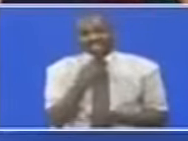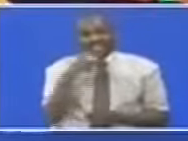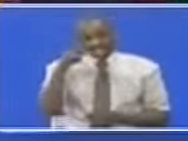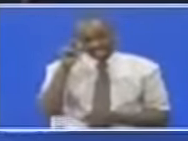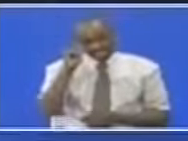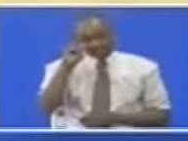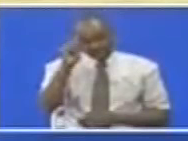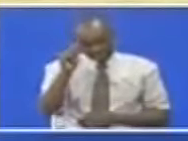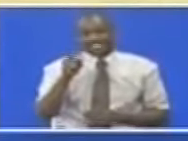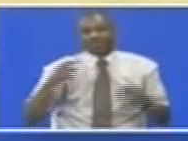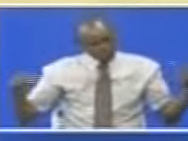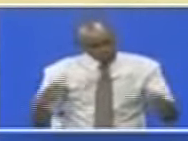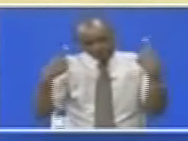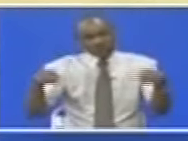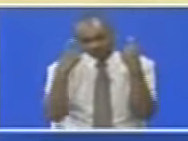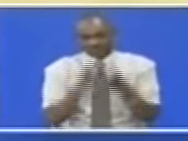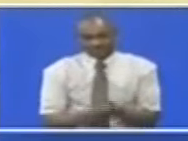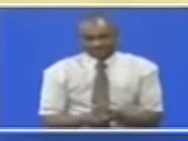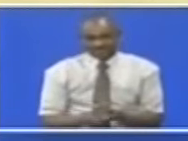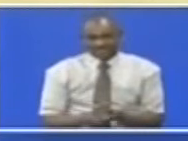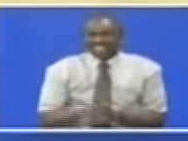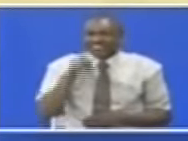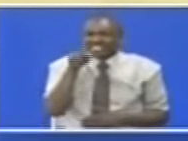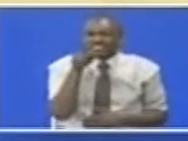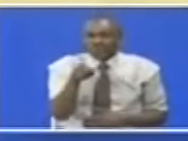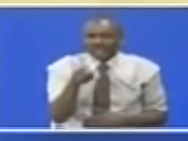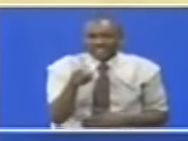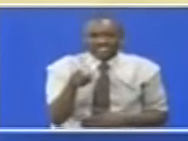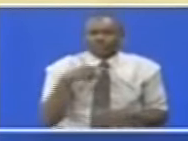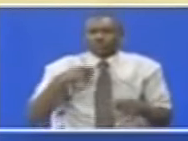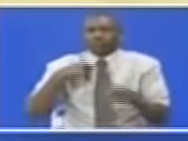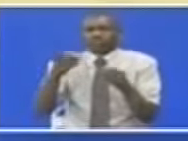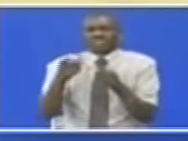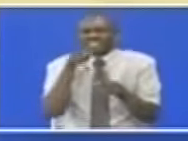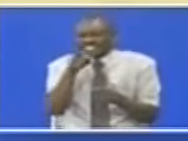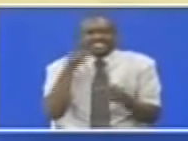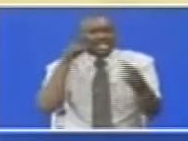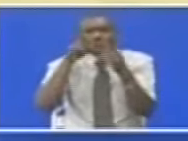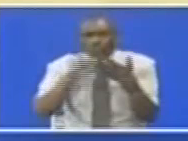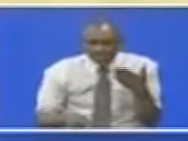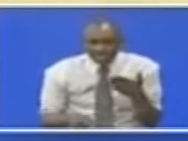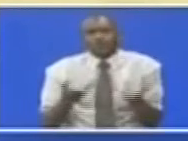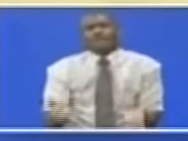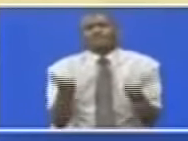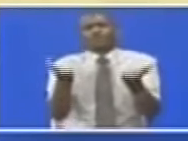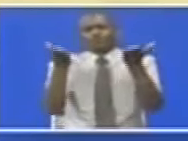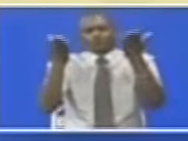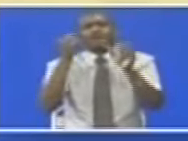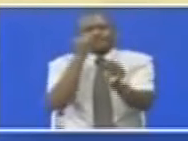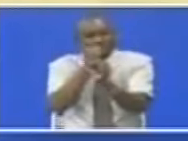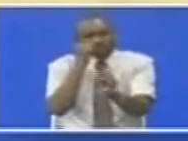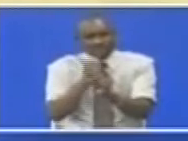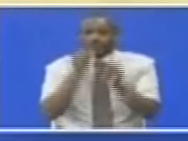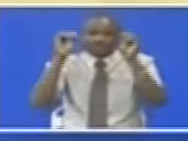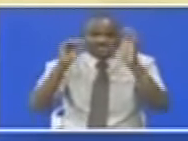unions, Knut and Kuppet. It's not a punitive instrument. It is meant to improve the performance